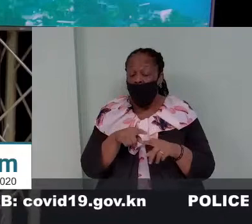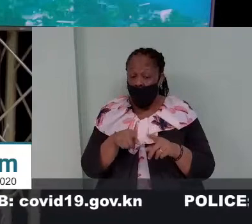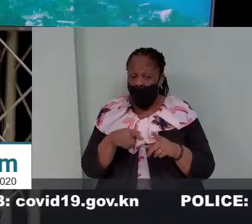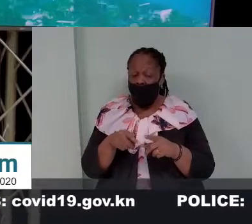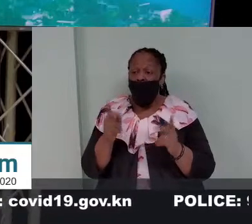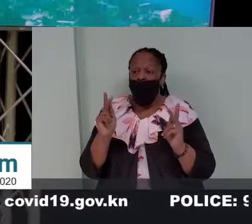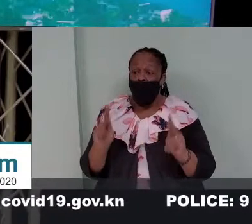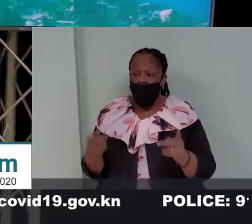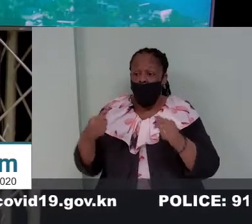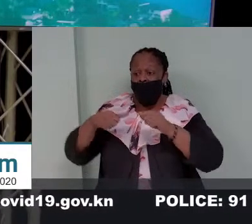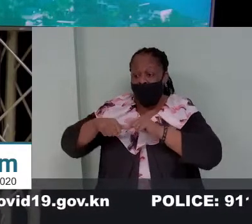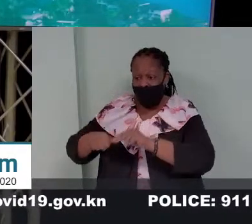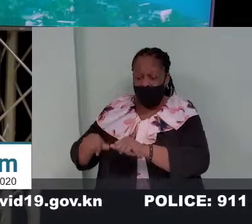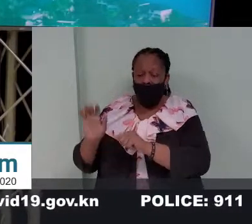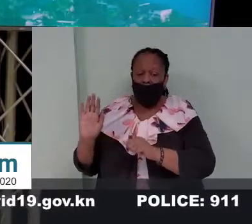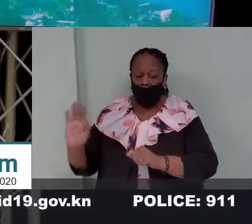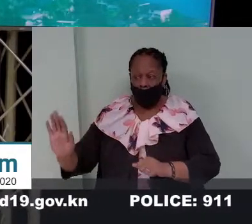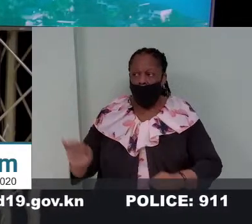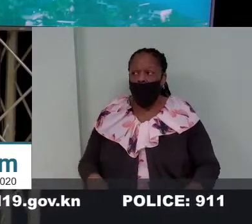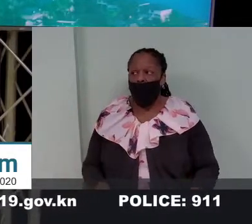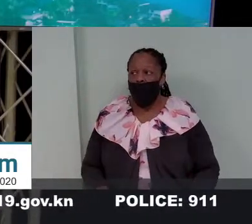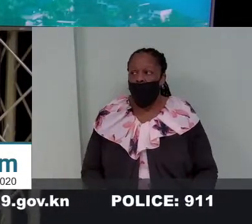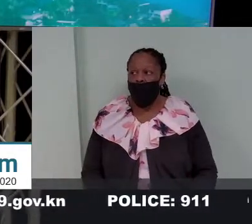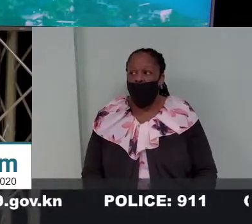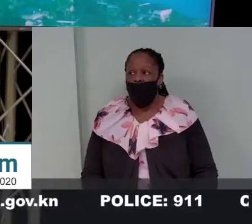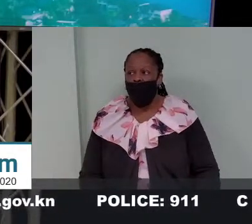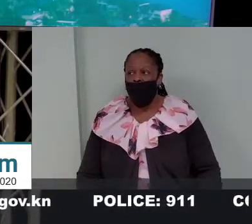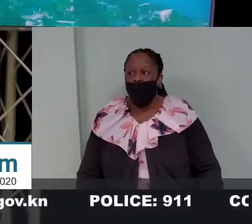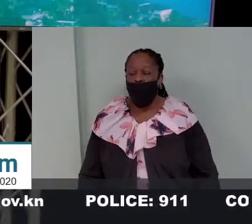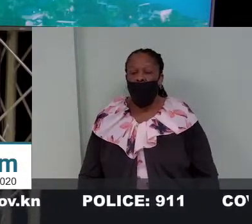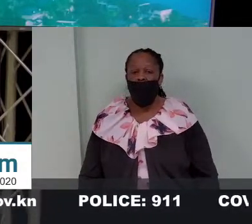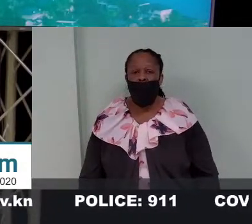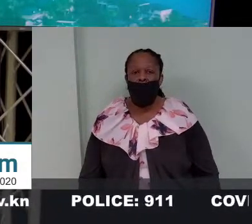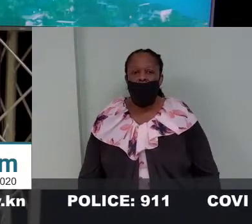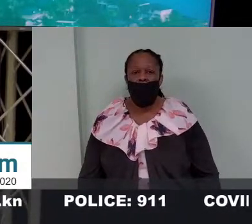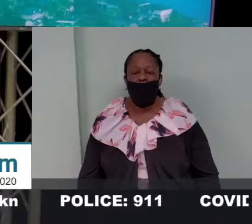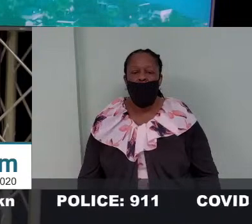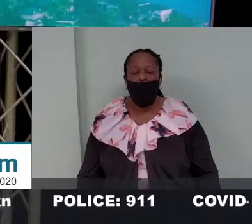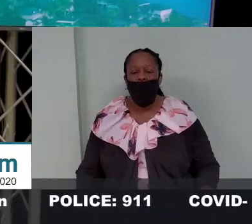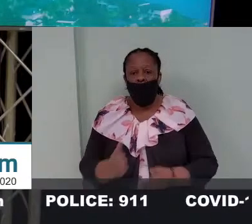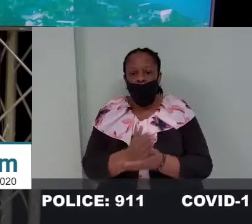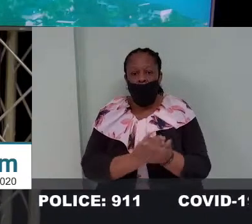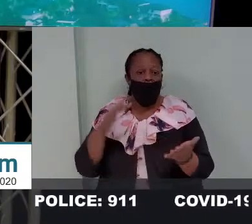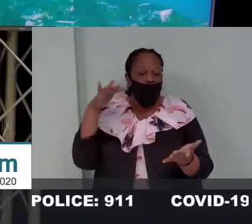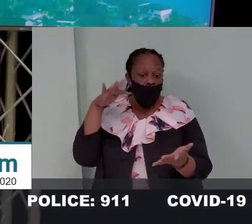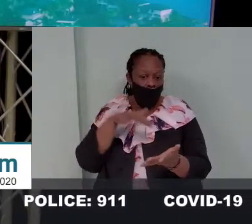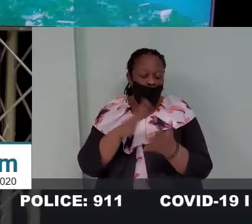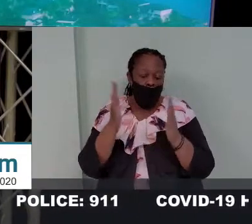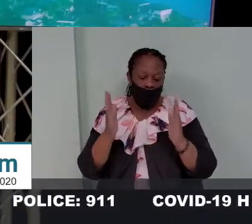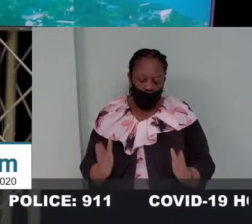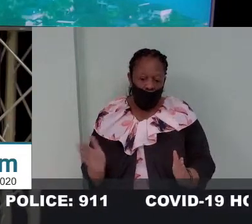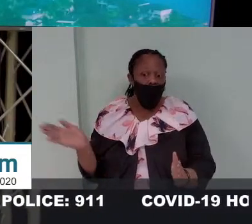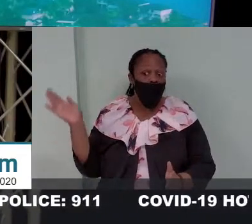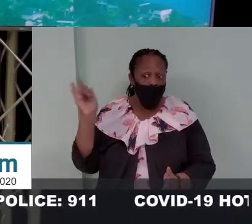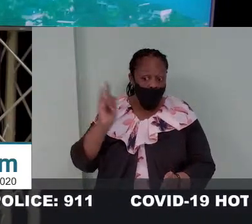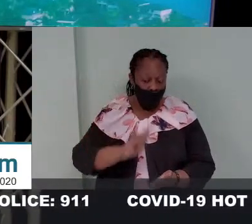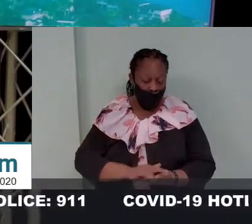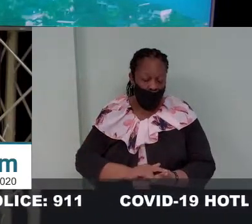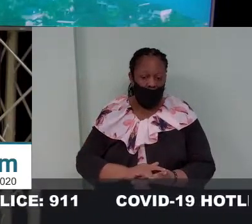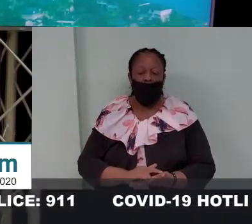those 39 students, we would have had students from the Ross University and other universities and our